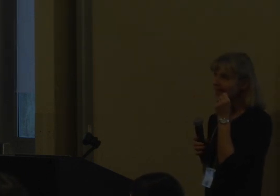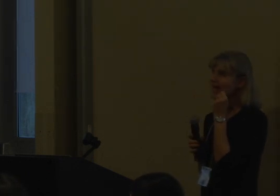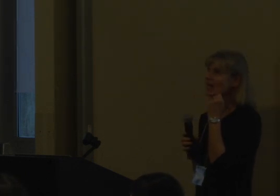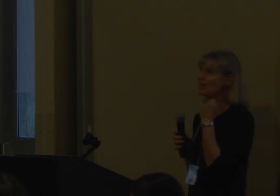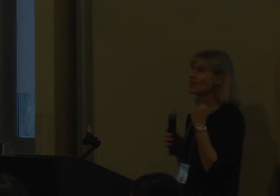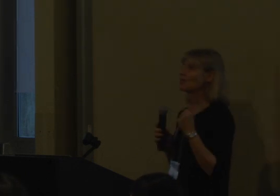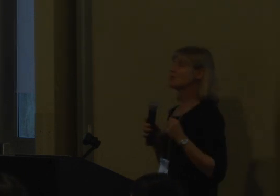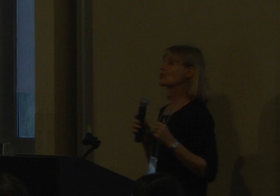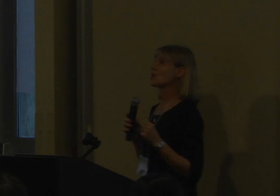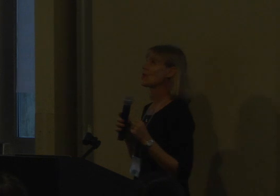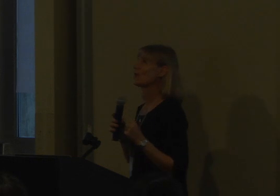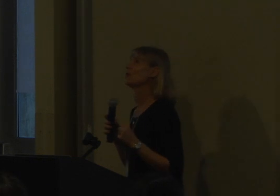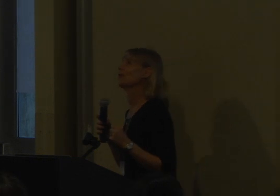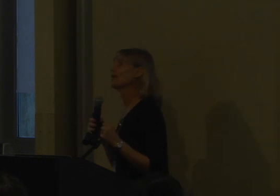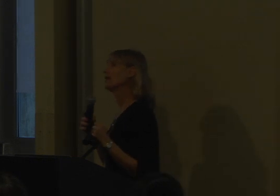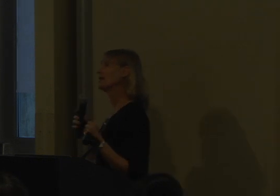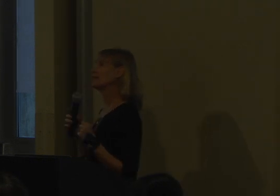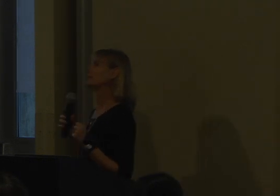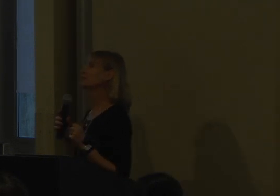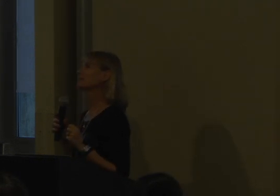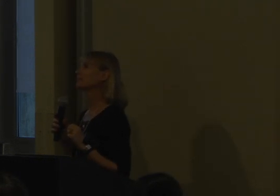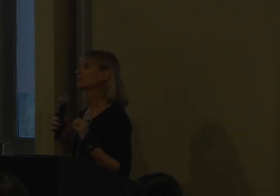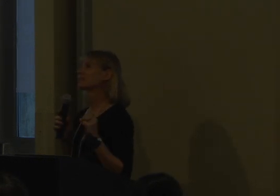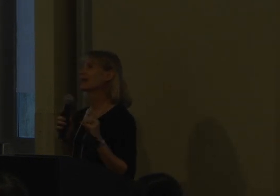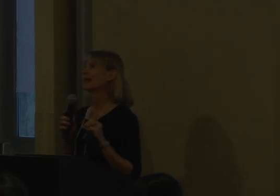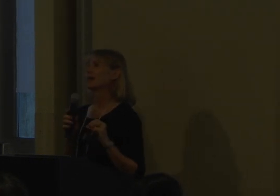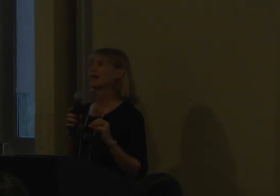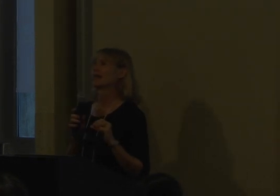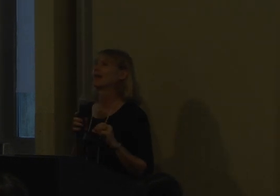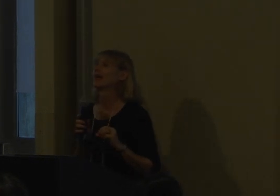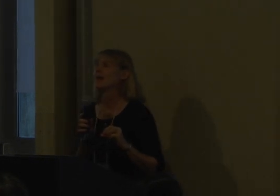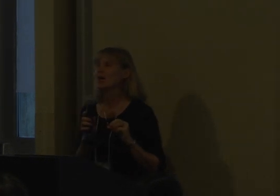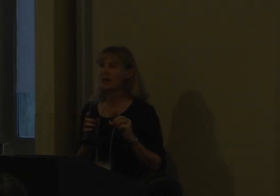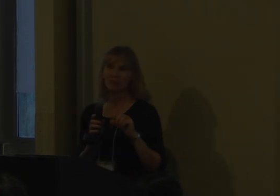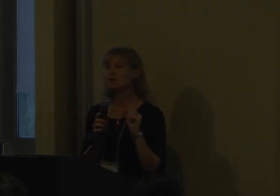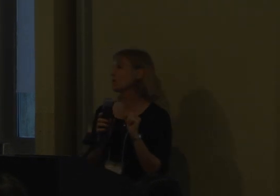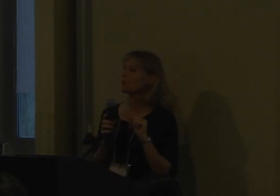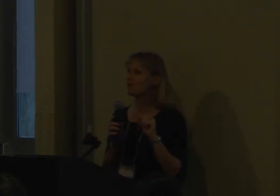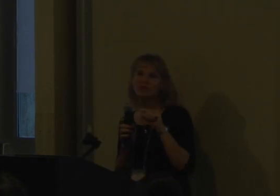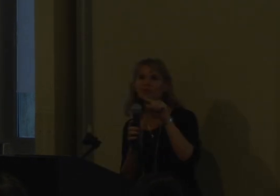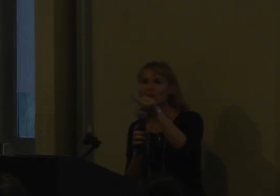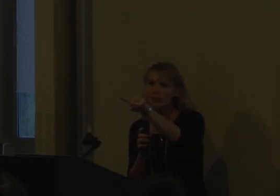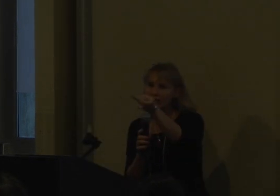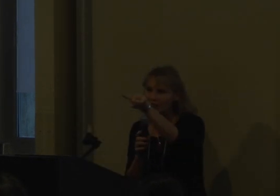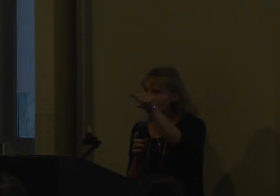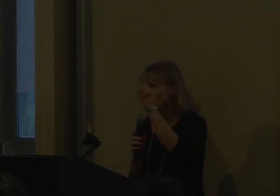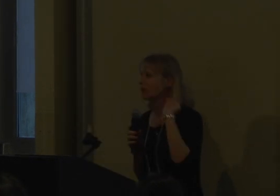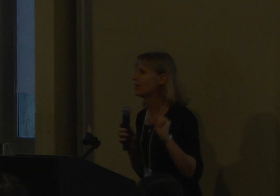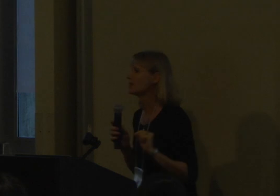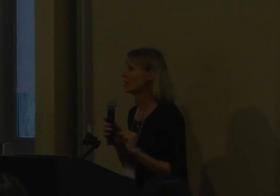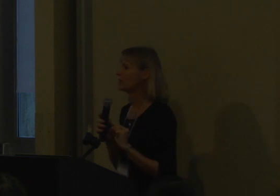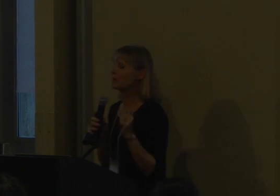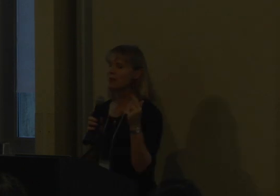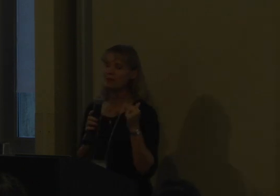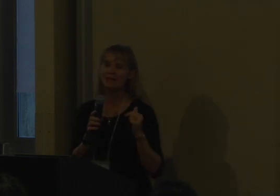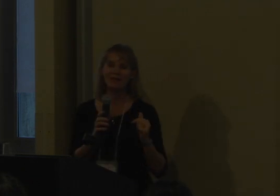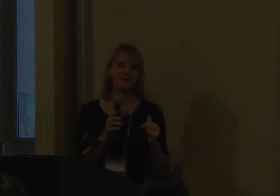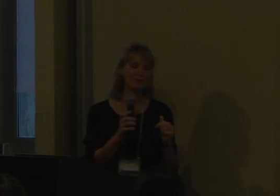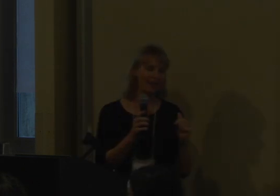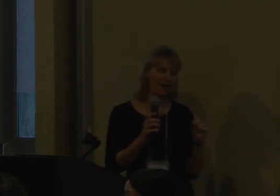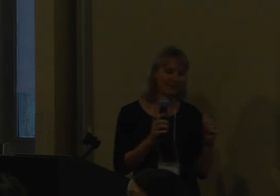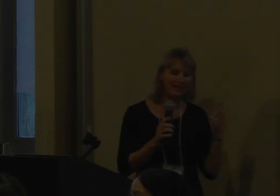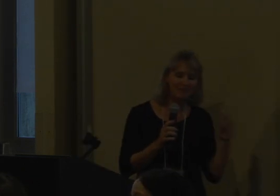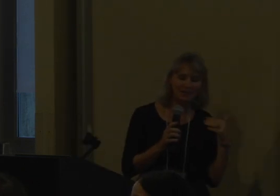complicated. So I'm not. This may be one of these difficult ones. I get these two guys come in, but